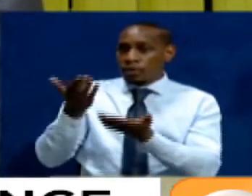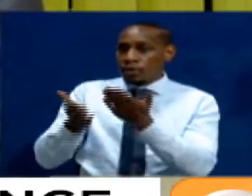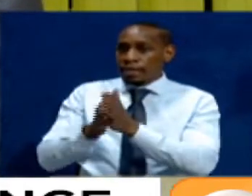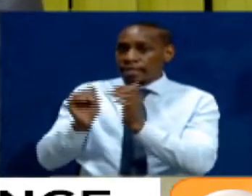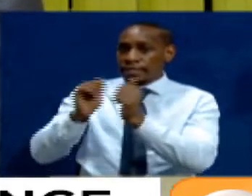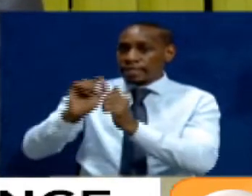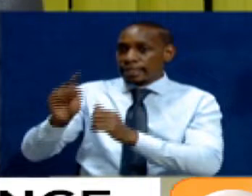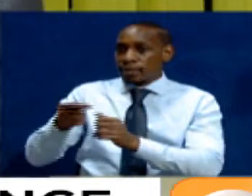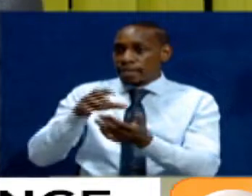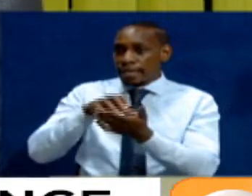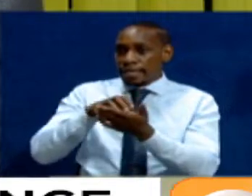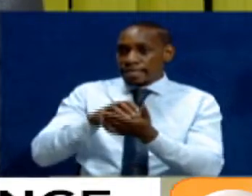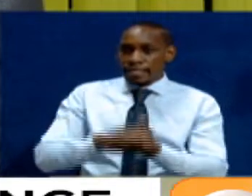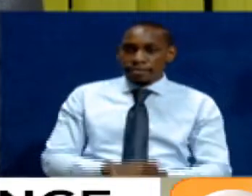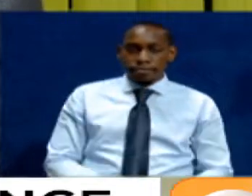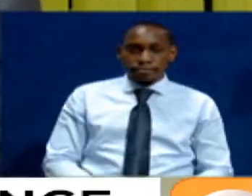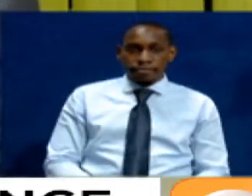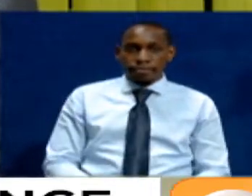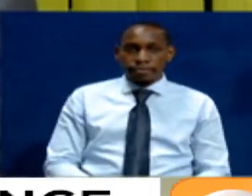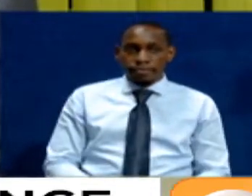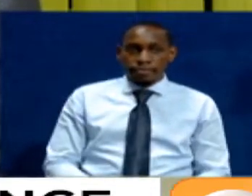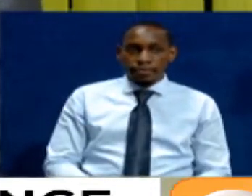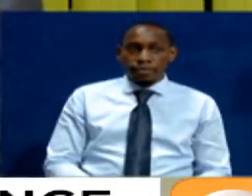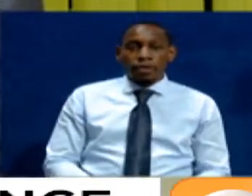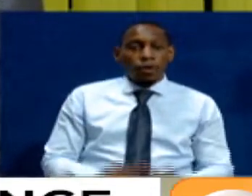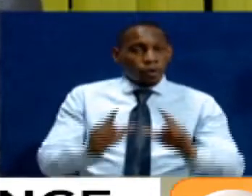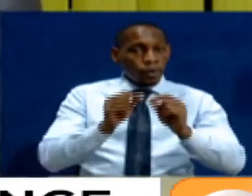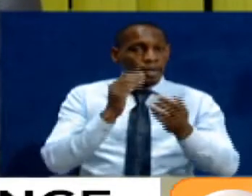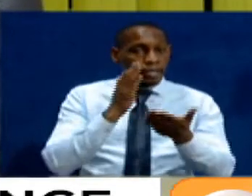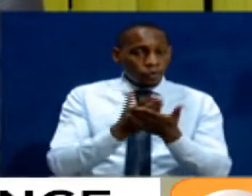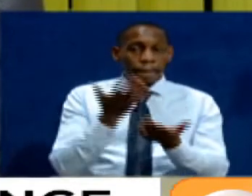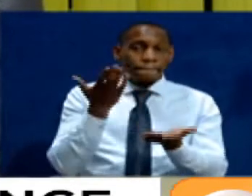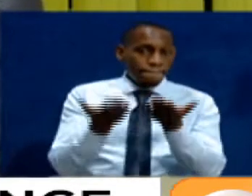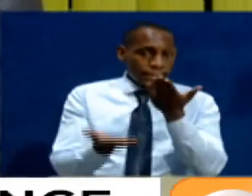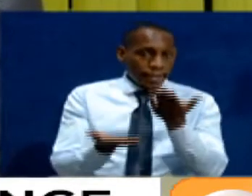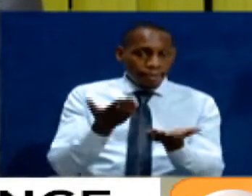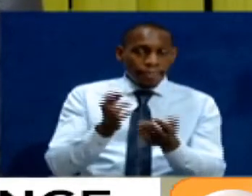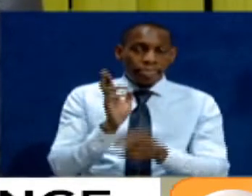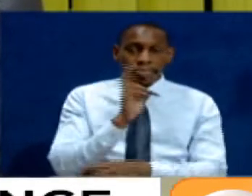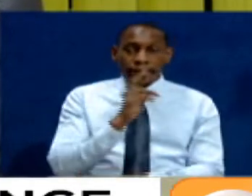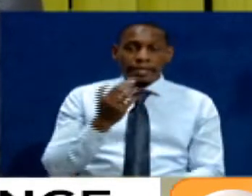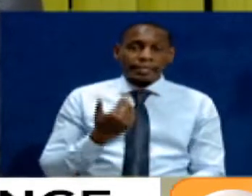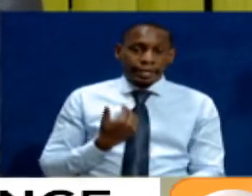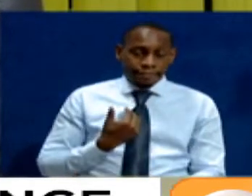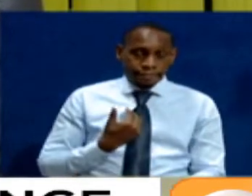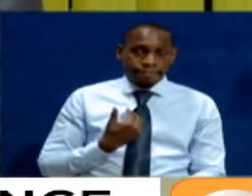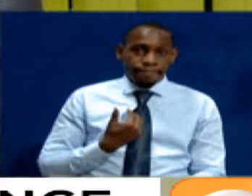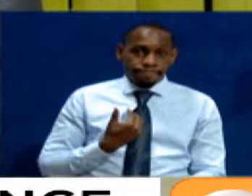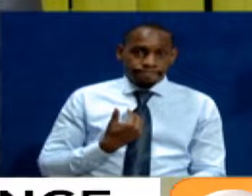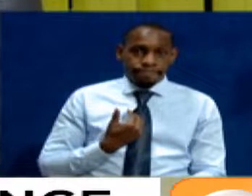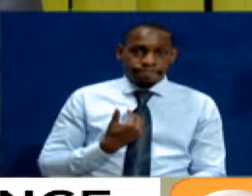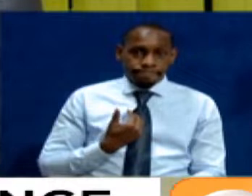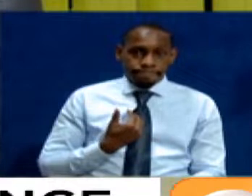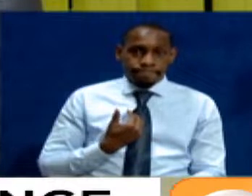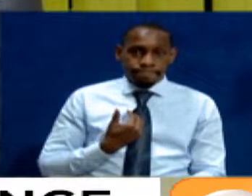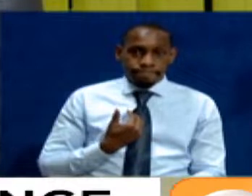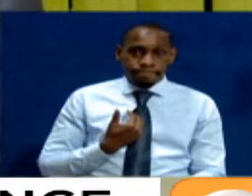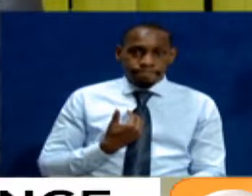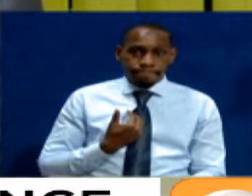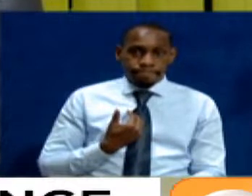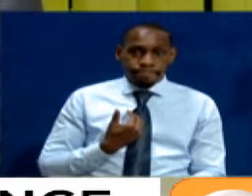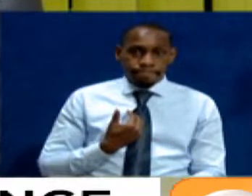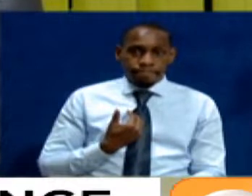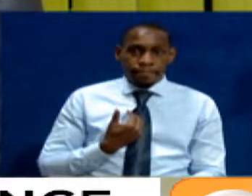maybe 10,000 cases. Yep. So whereas it's true there may be some risk in the